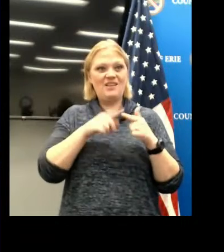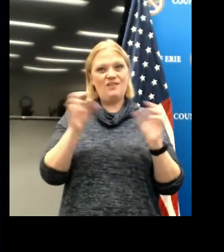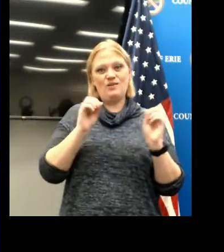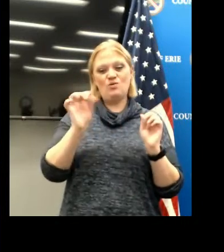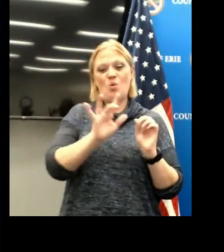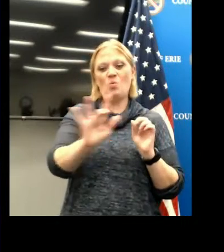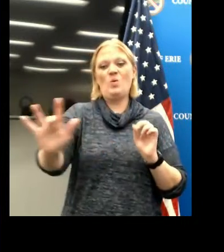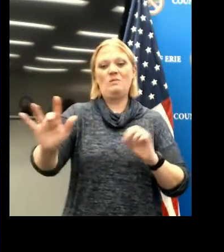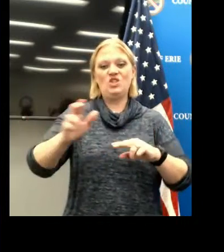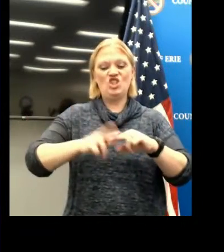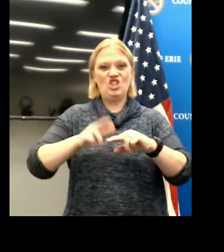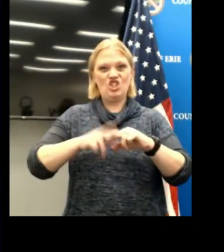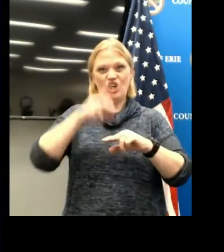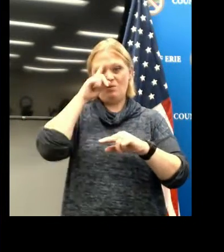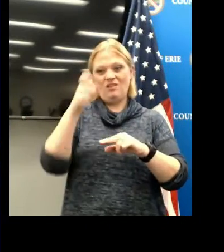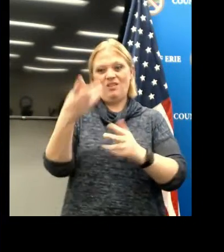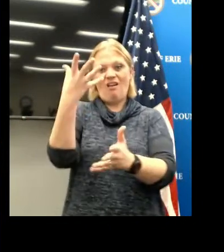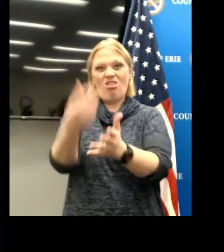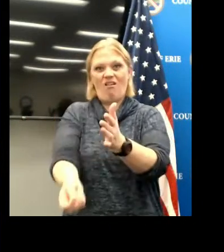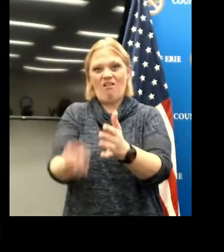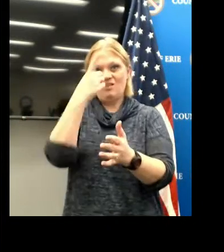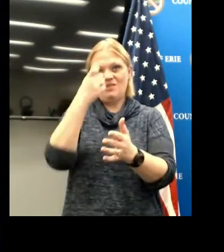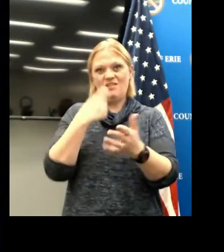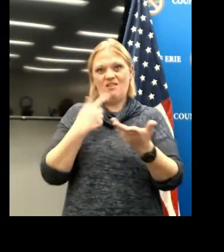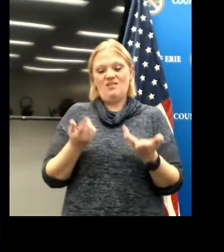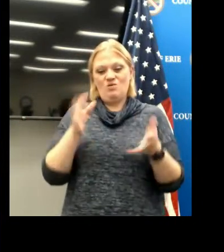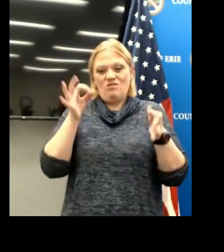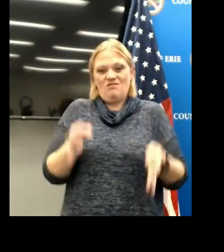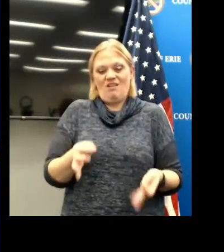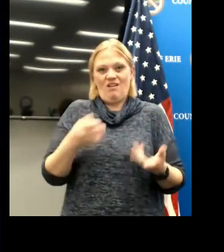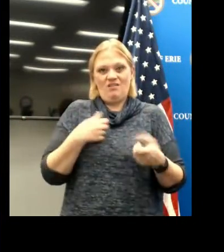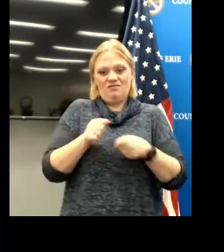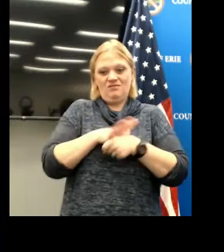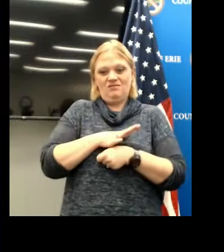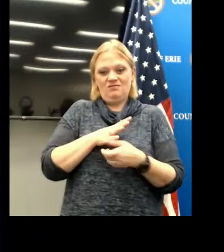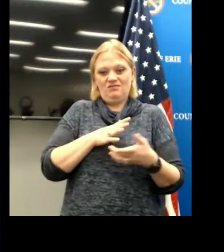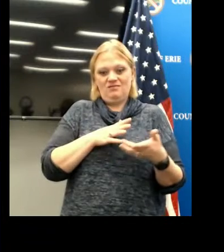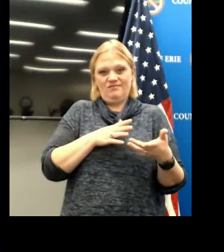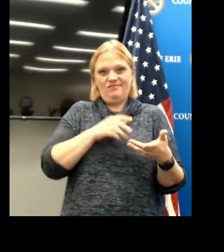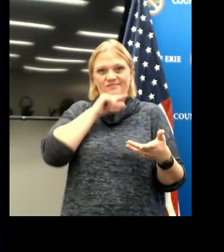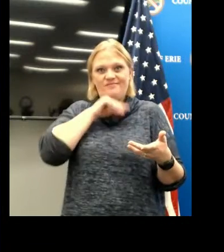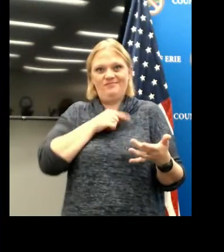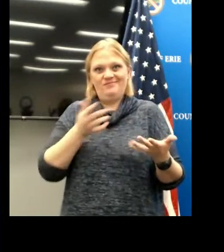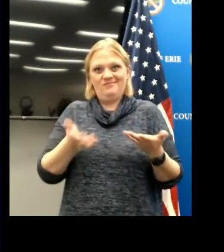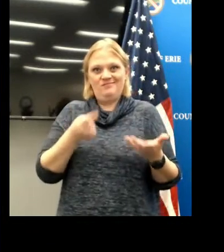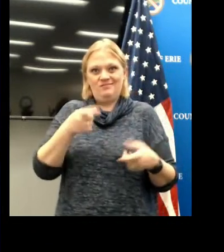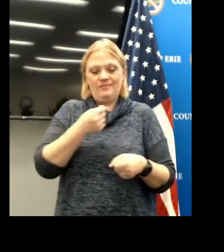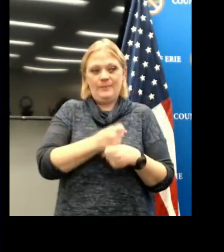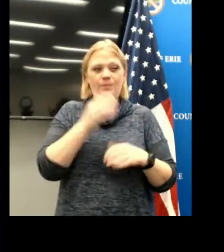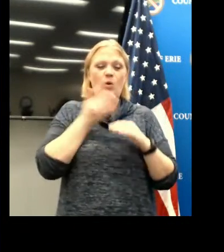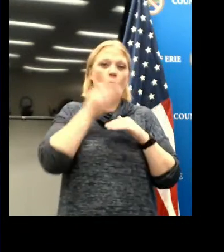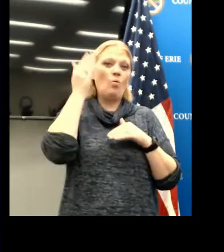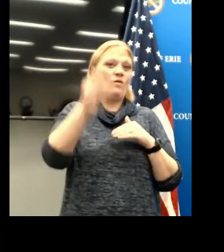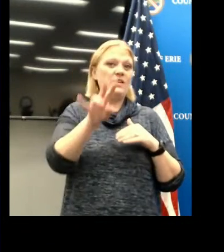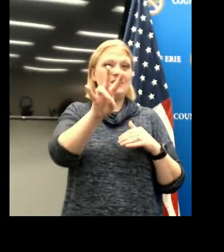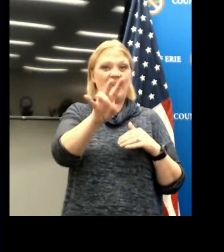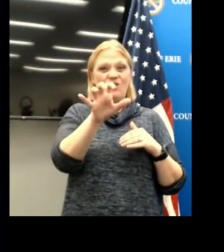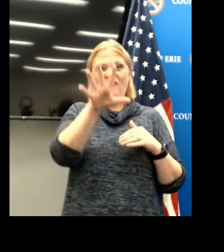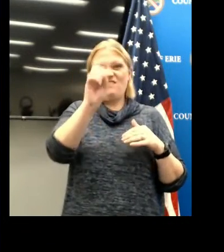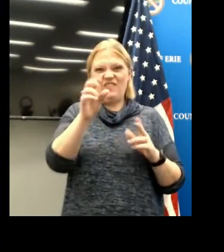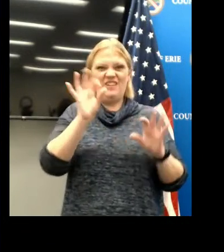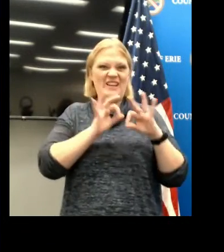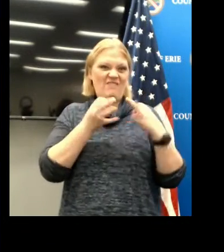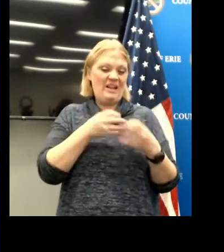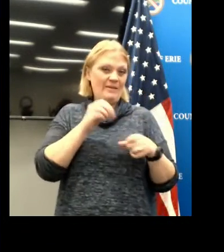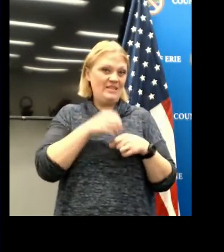at the table from someone who was lost because of the passing of COVID-19. Over 750 families in Erie